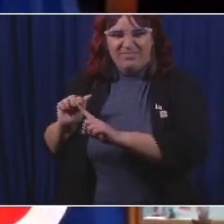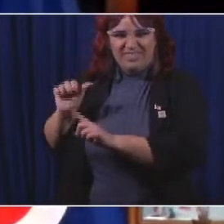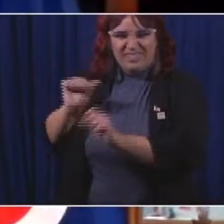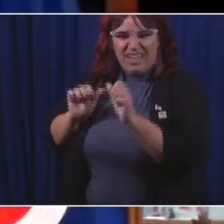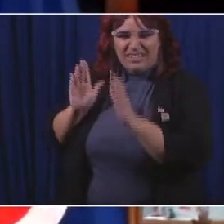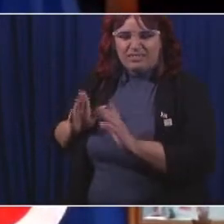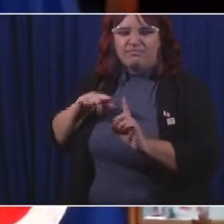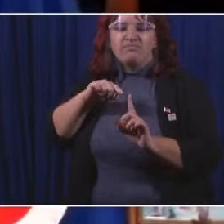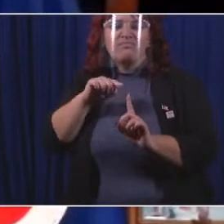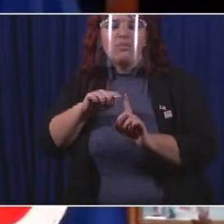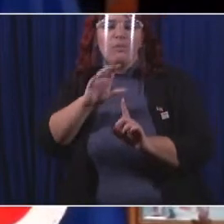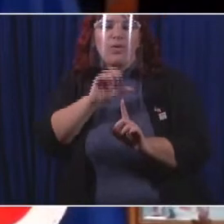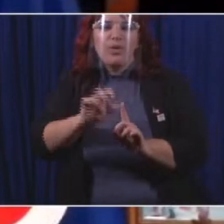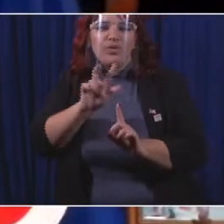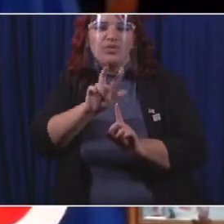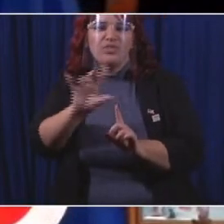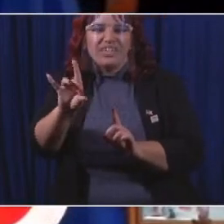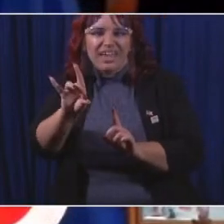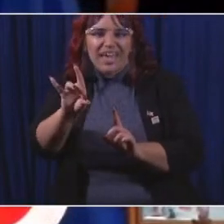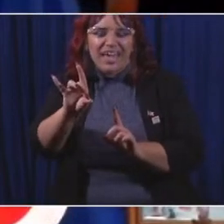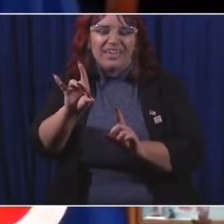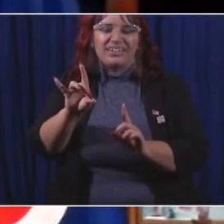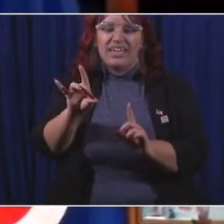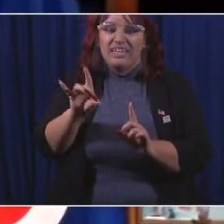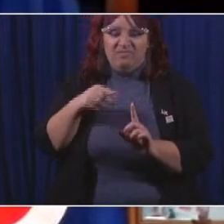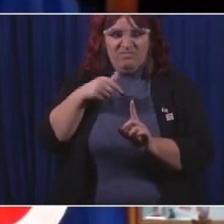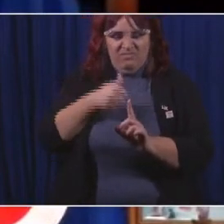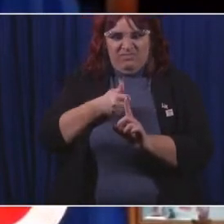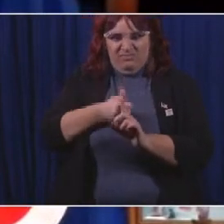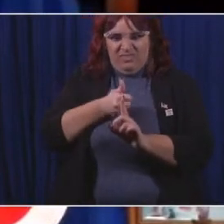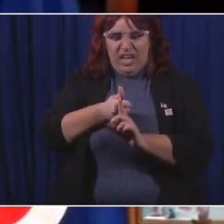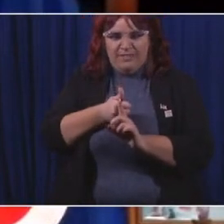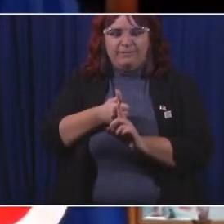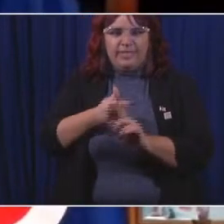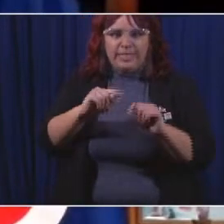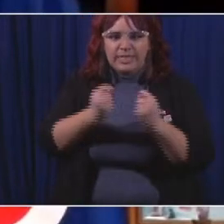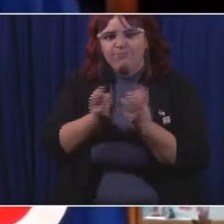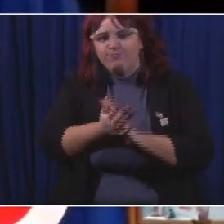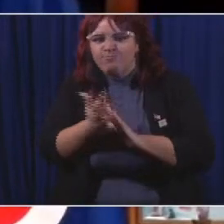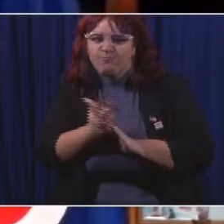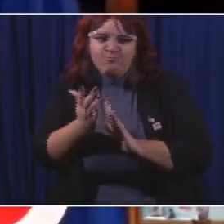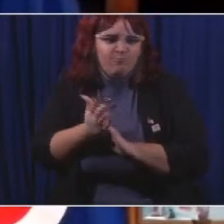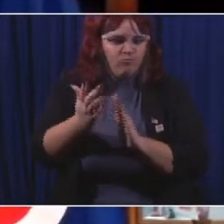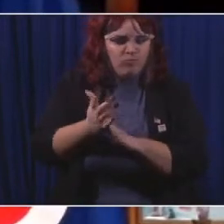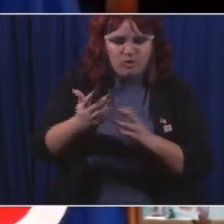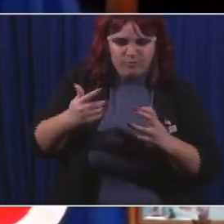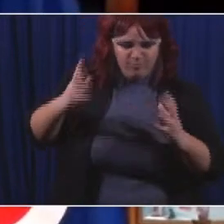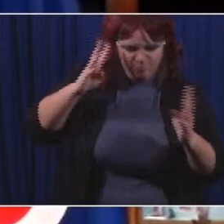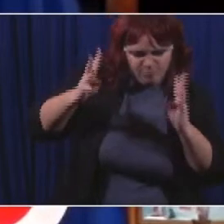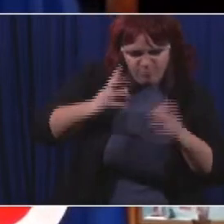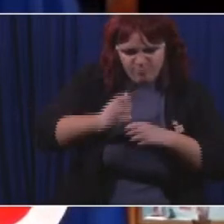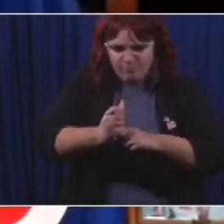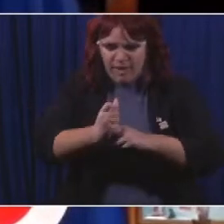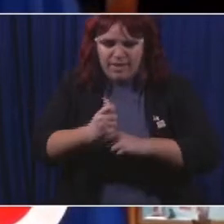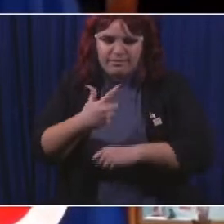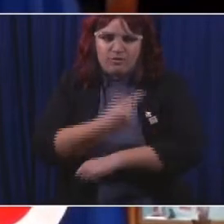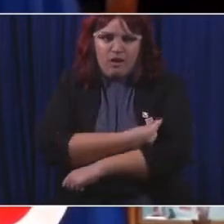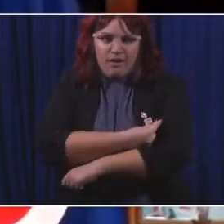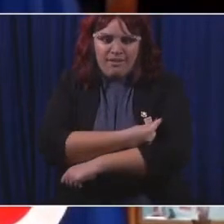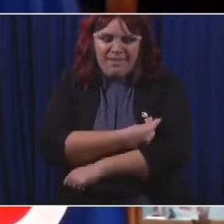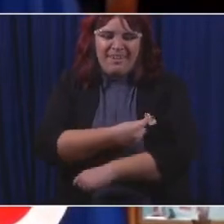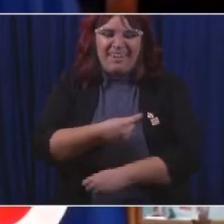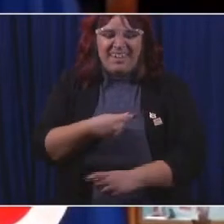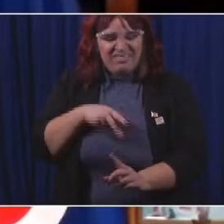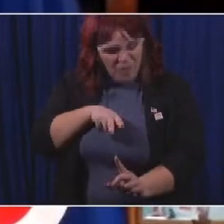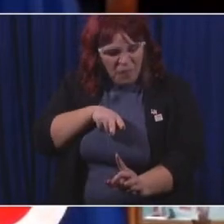who's, running the team to create this opportunity. And as we see this, I hope that there are a lot of young people out